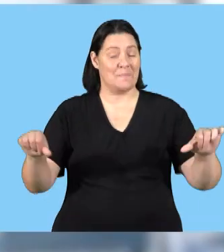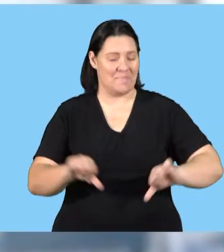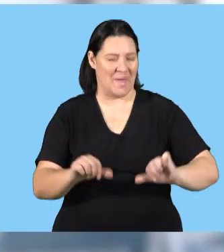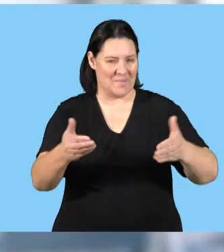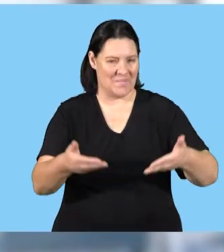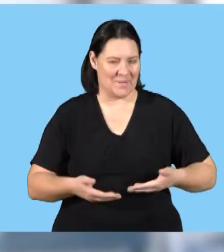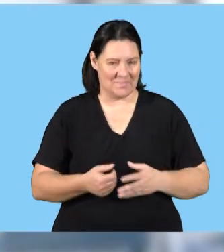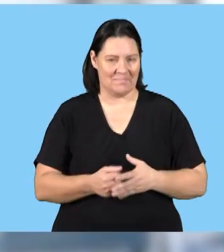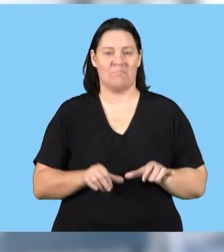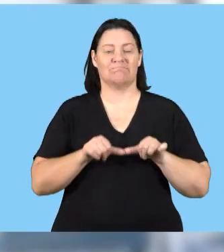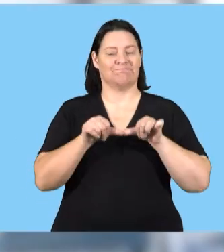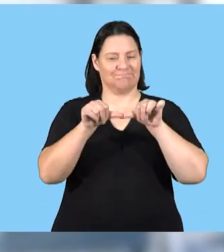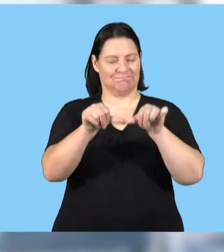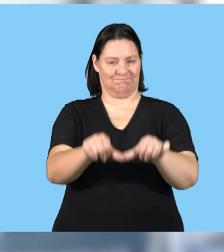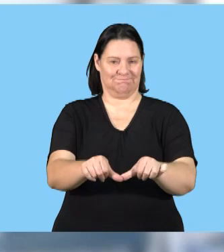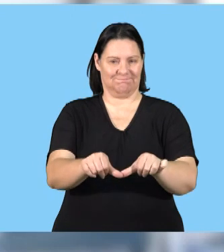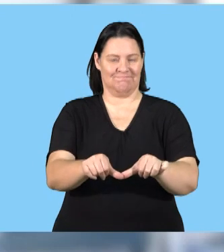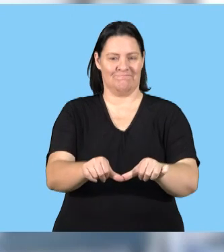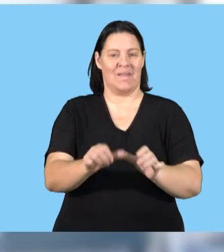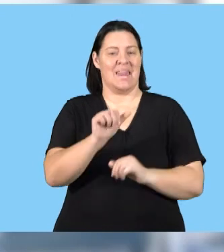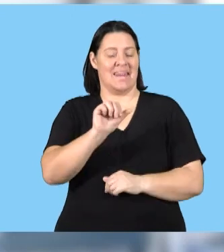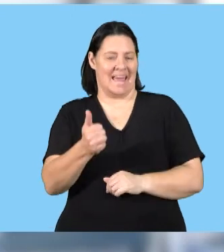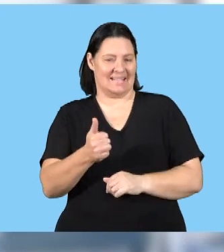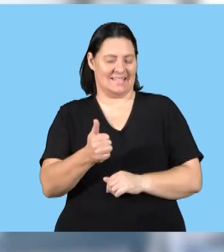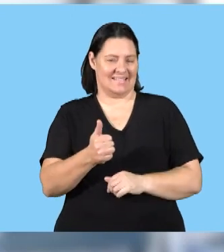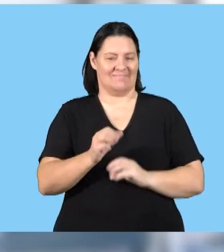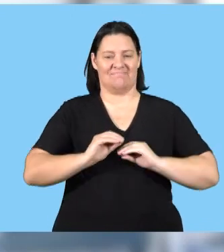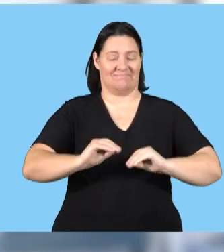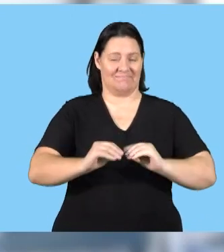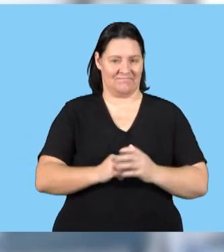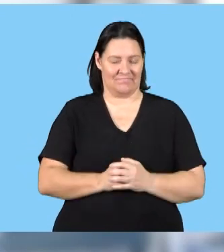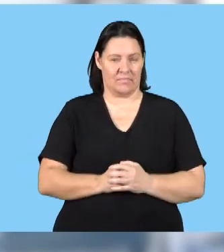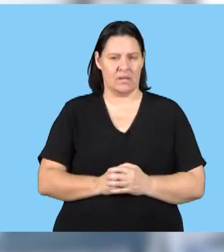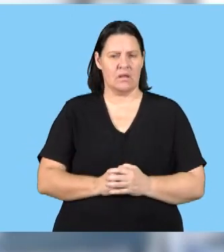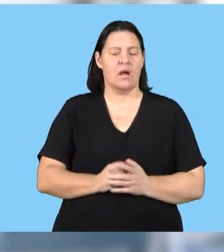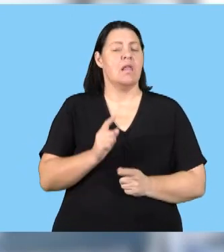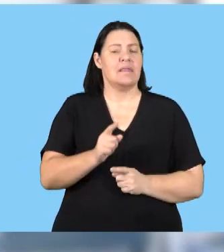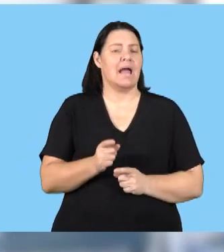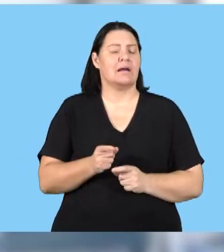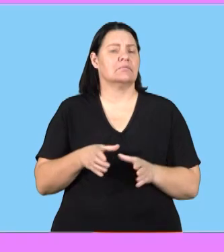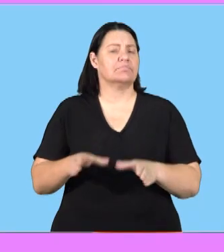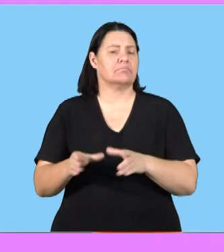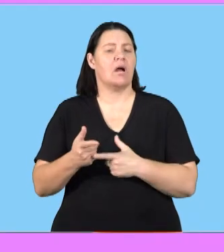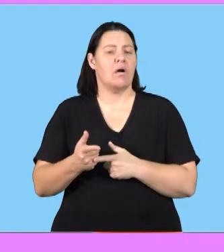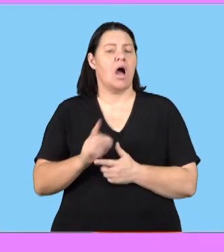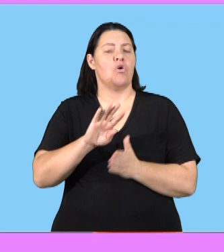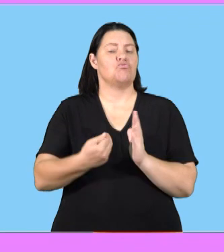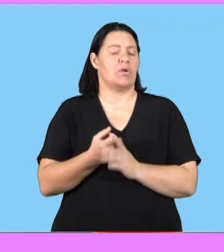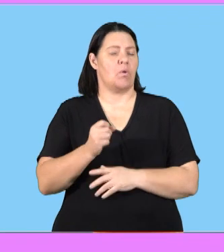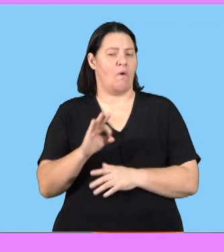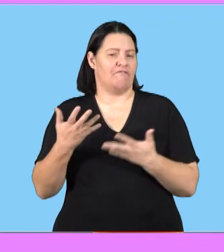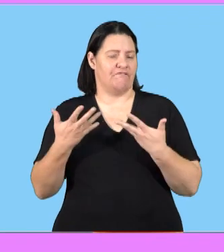Welcome back. Let us continue with our next section. The next section, remember, we've already covered rounding